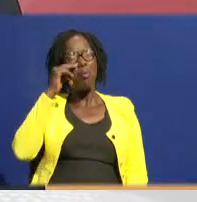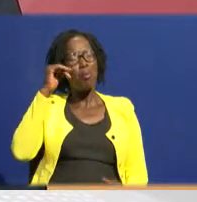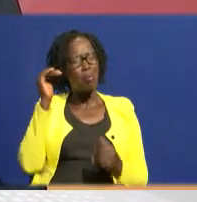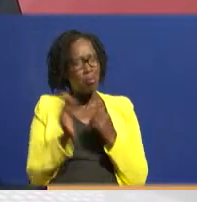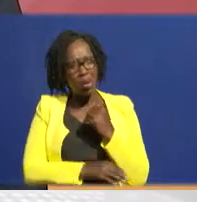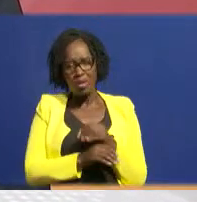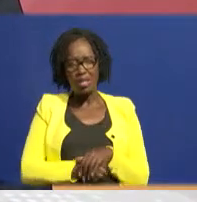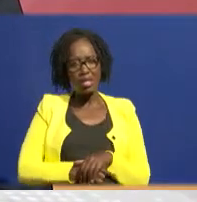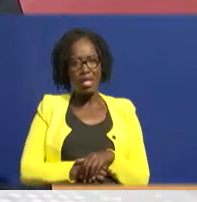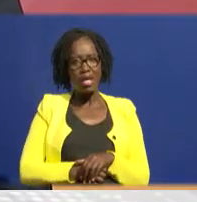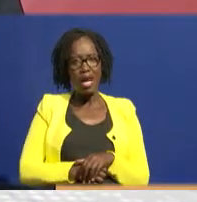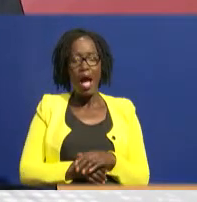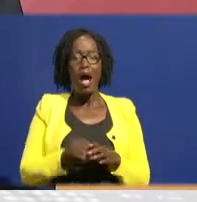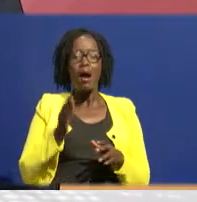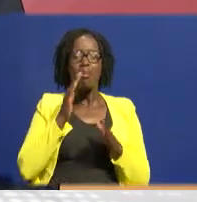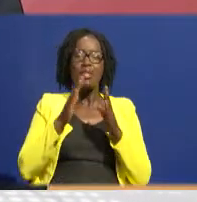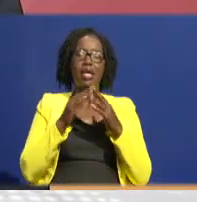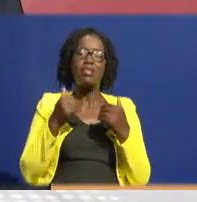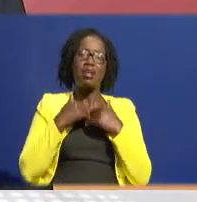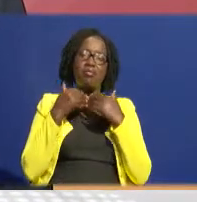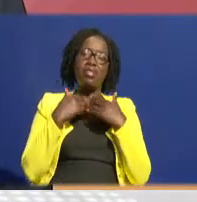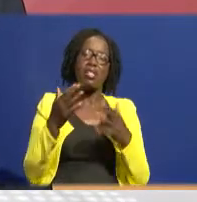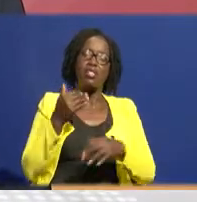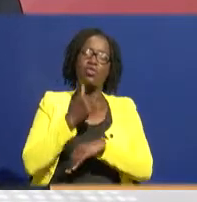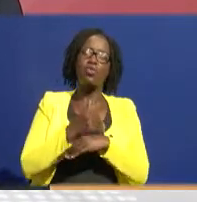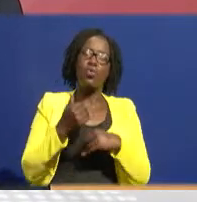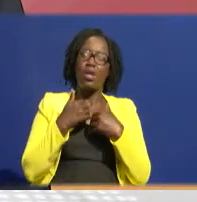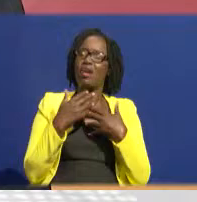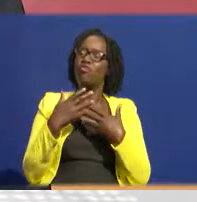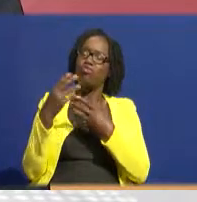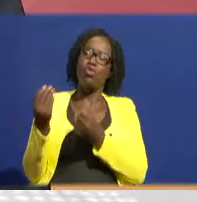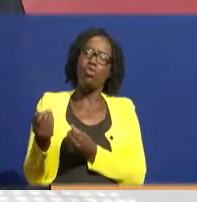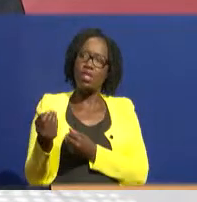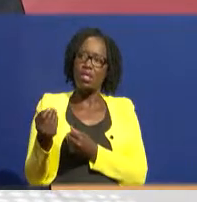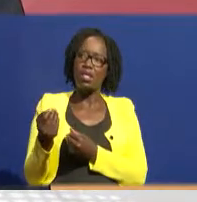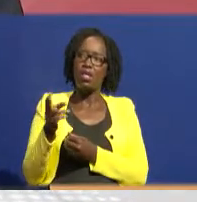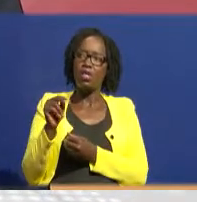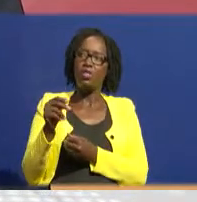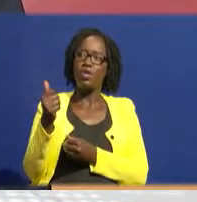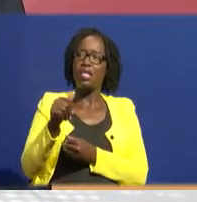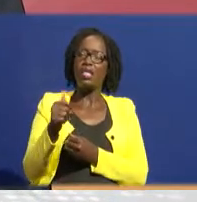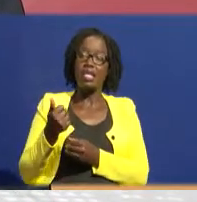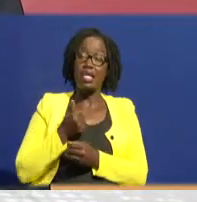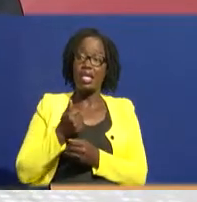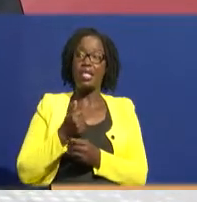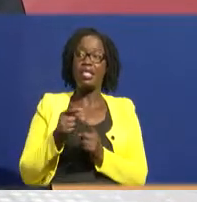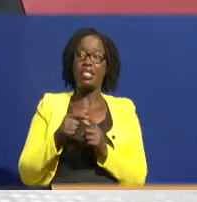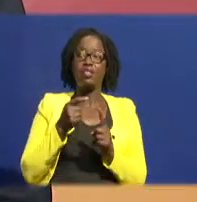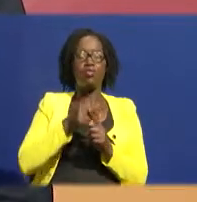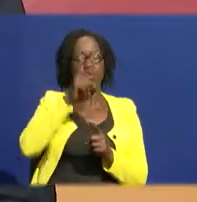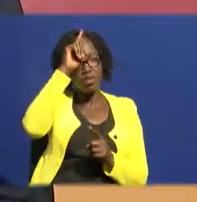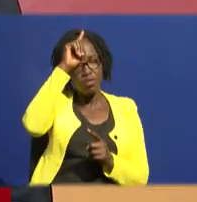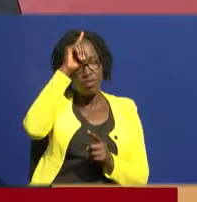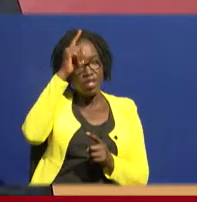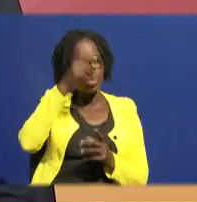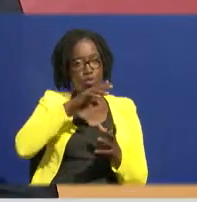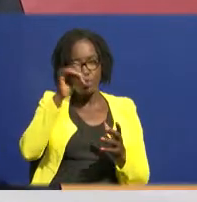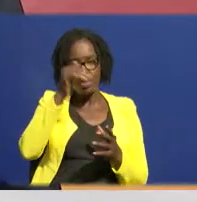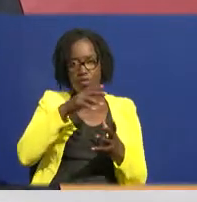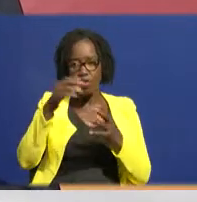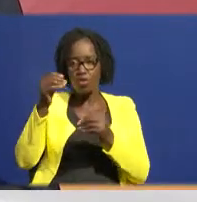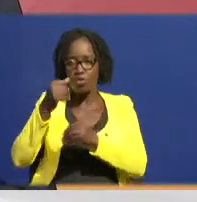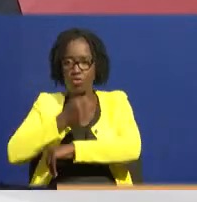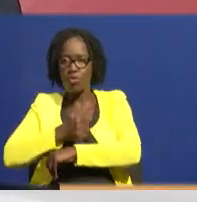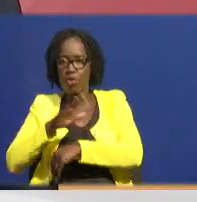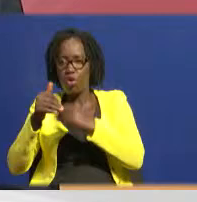mother doesn't have a house. And she was taken to school. I am very sure there's no any girl who has been killed from the village who did not go to school. All